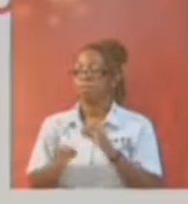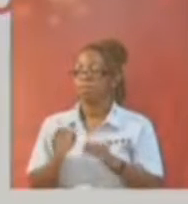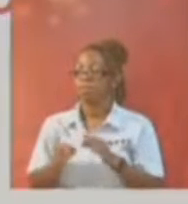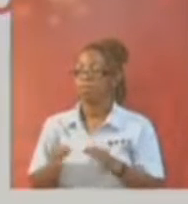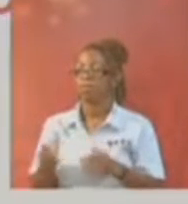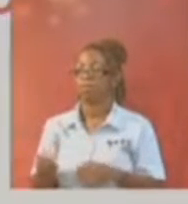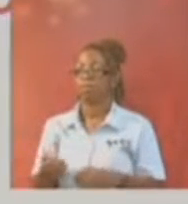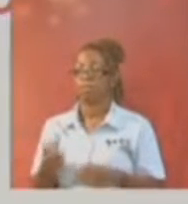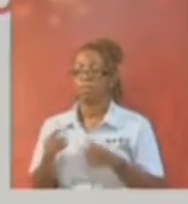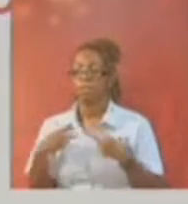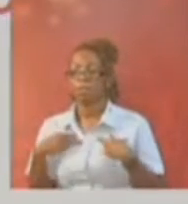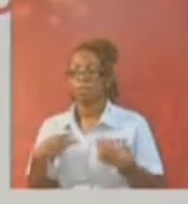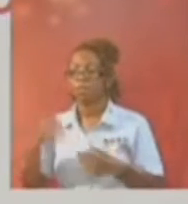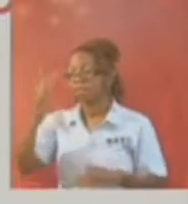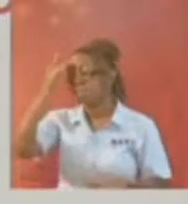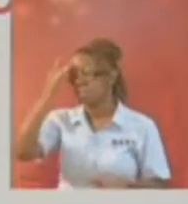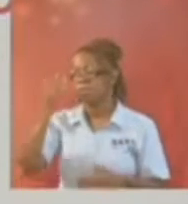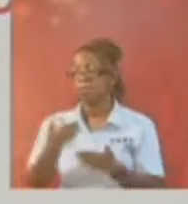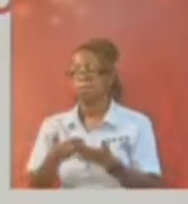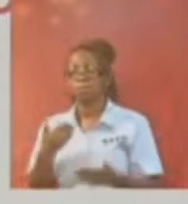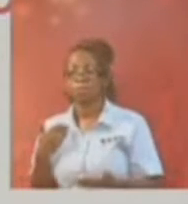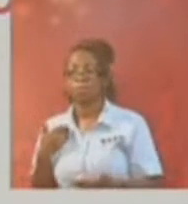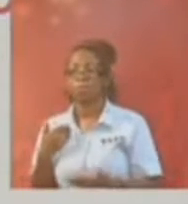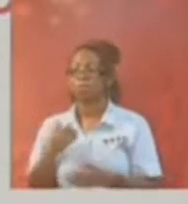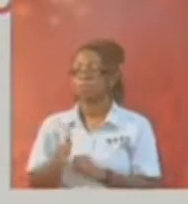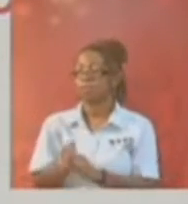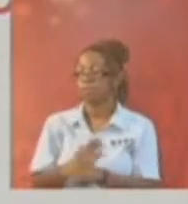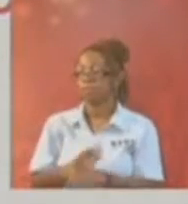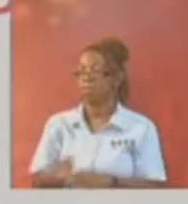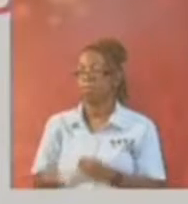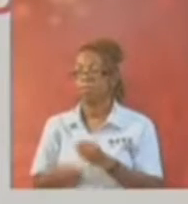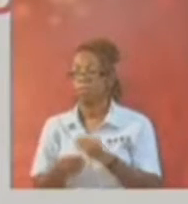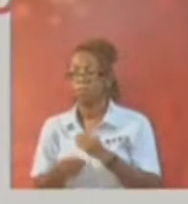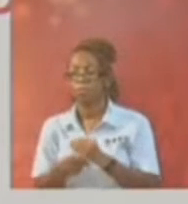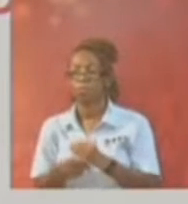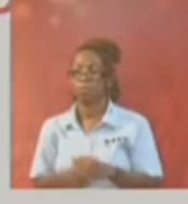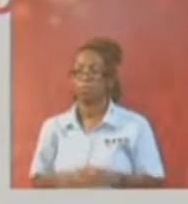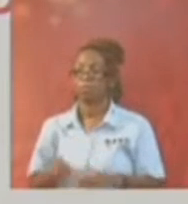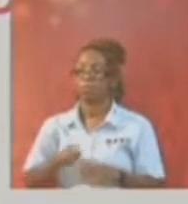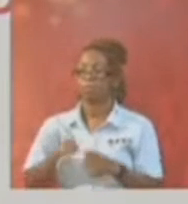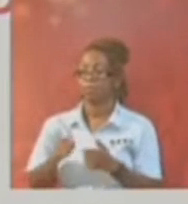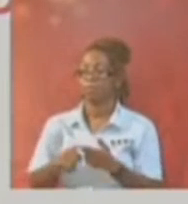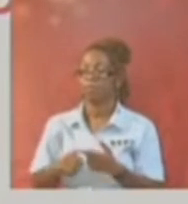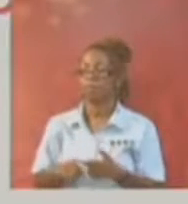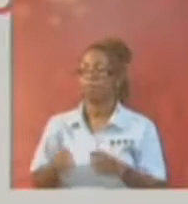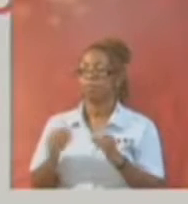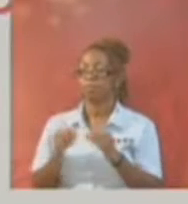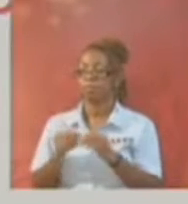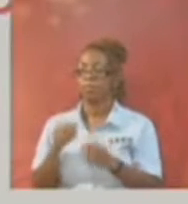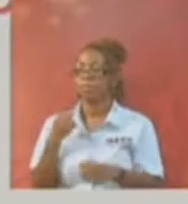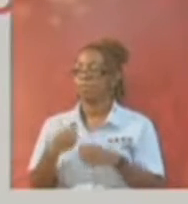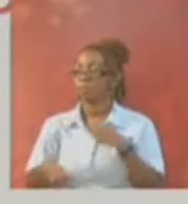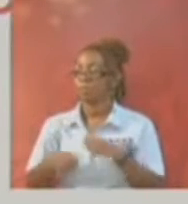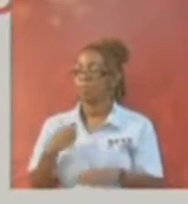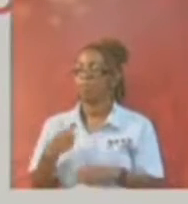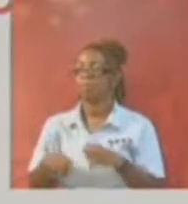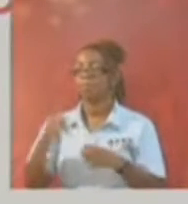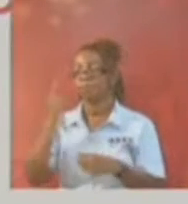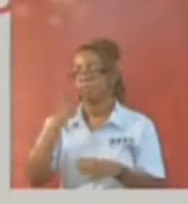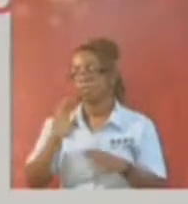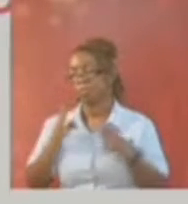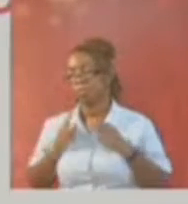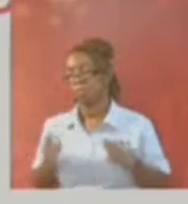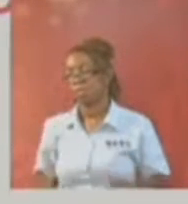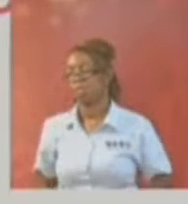was actually driven by this new virus that has come in and made things harder for the body to cope with. So